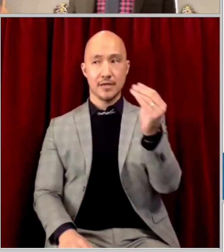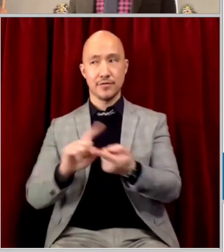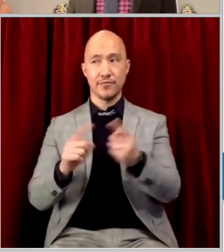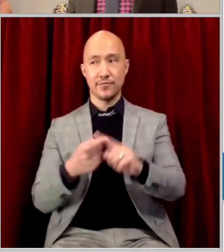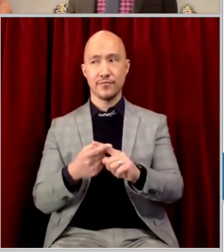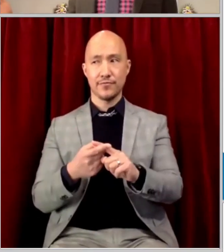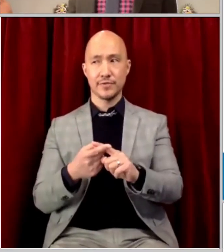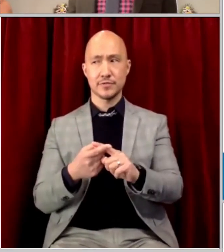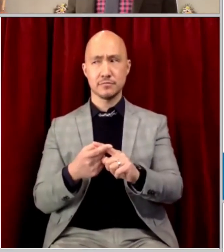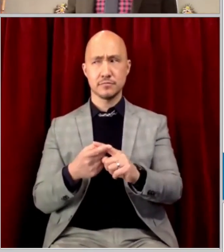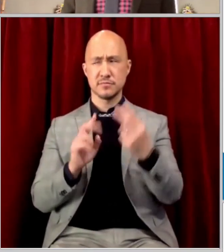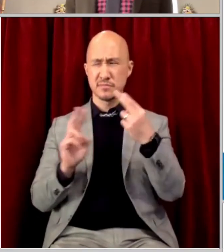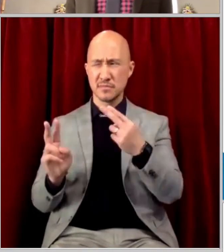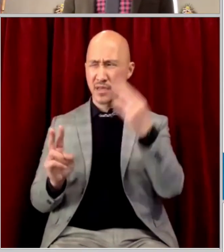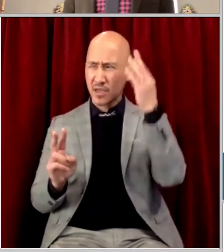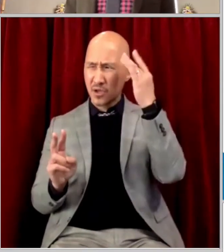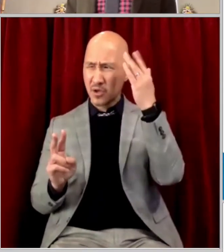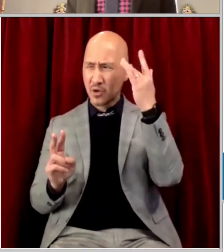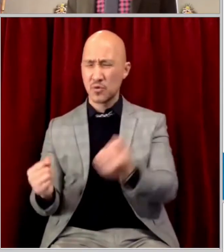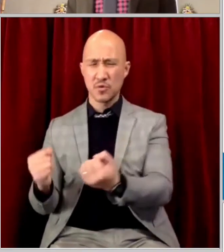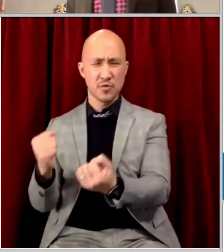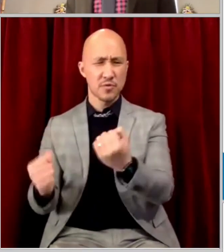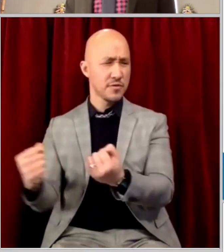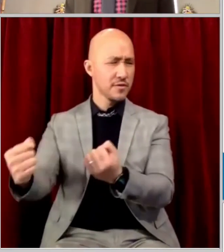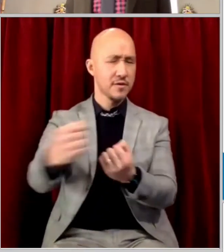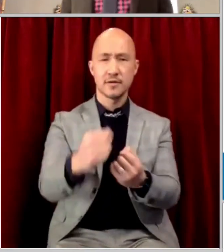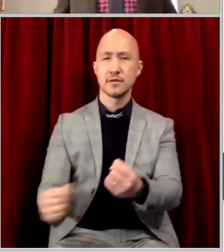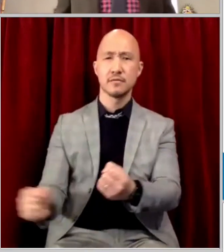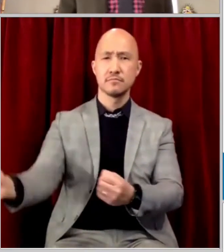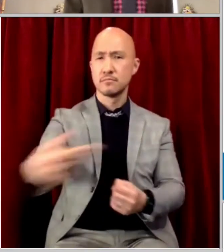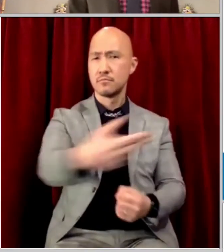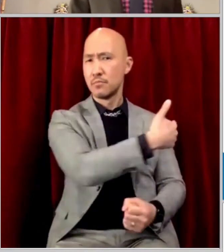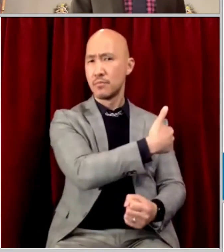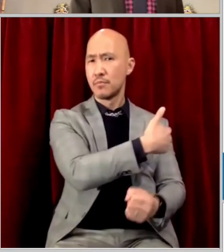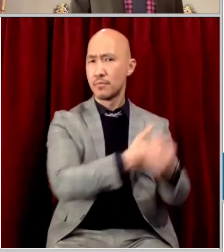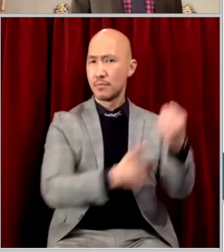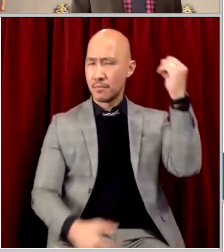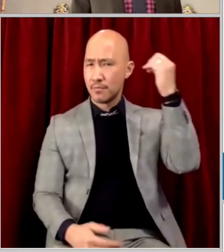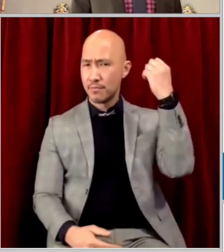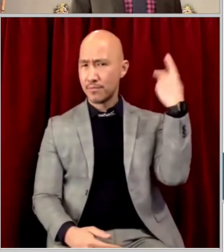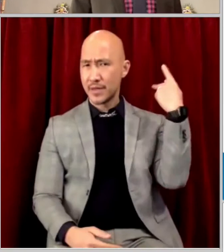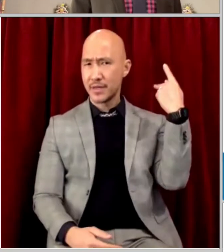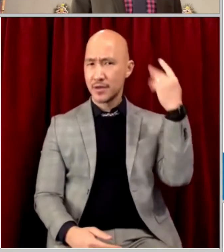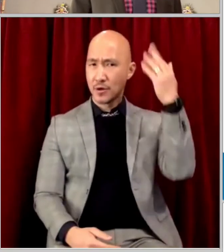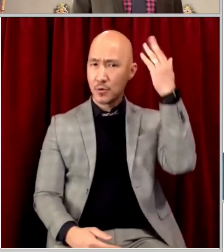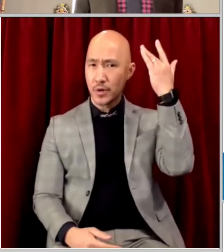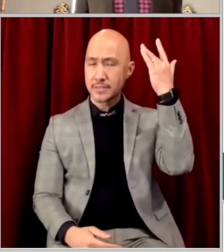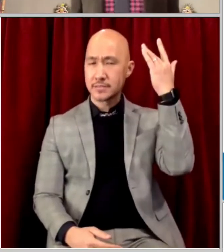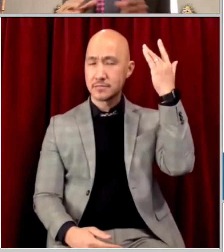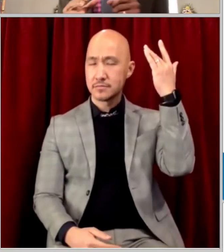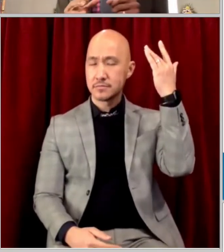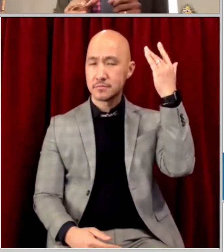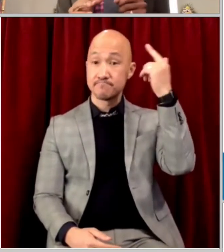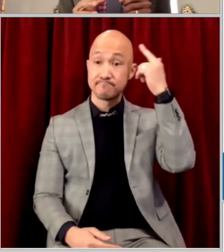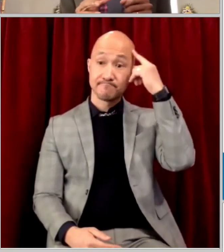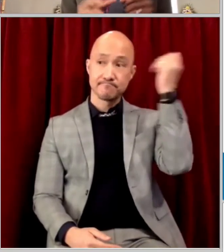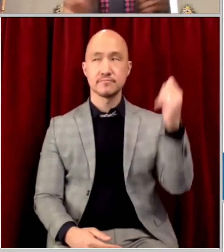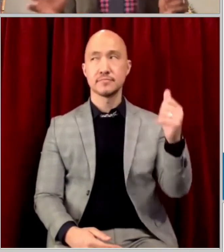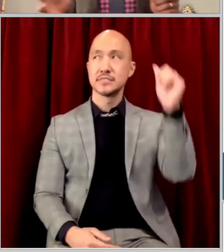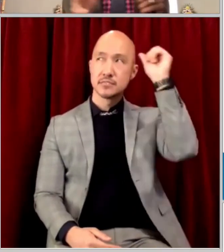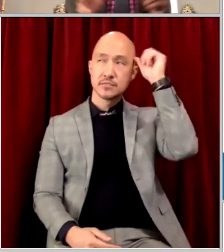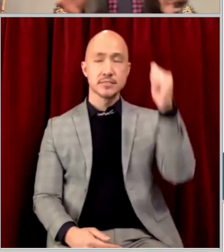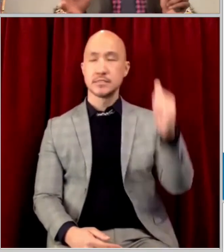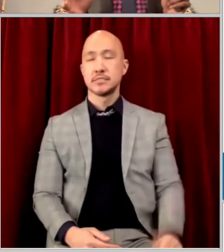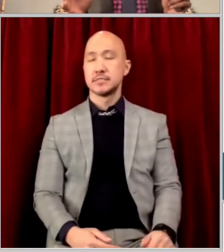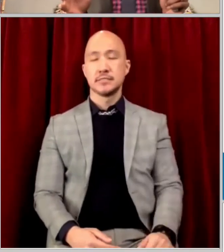They're like, what are you doing? I'm like, I can't do this. I can't do this. Guess what? In